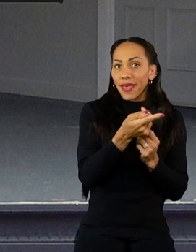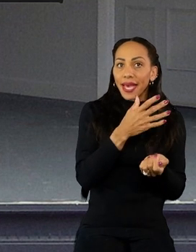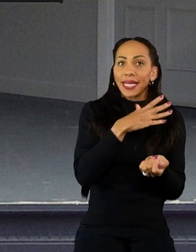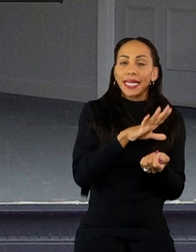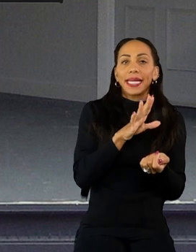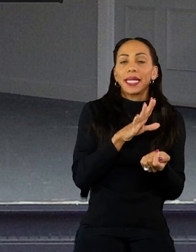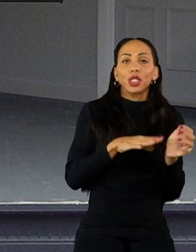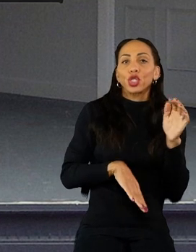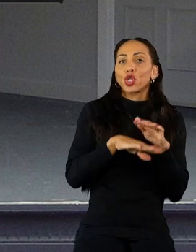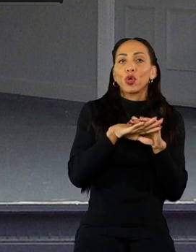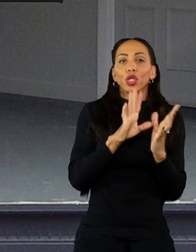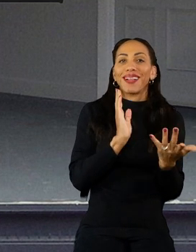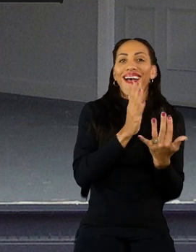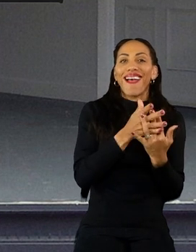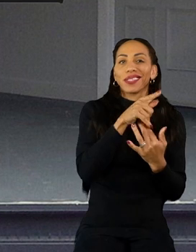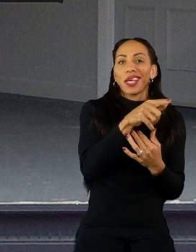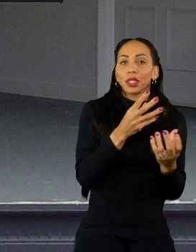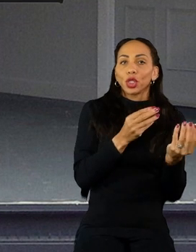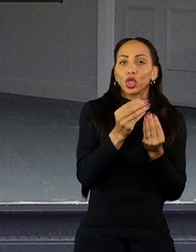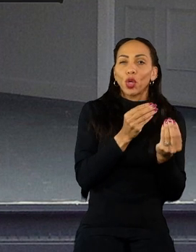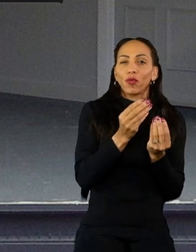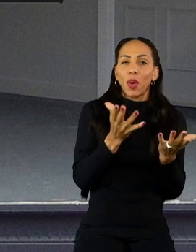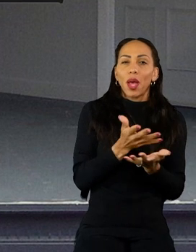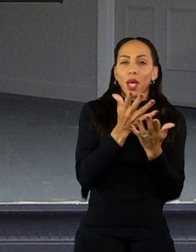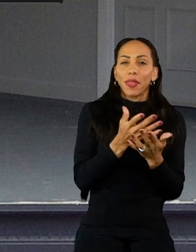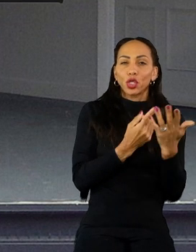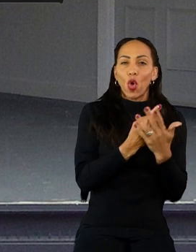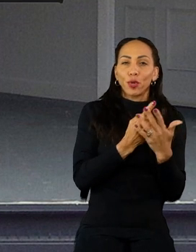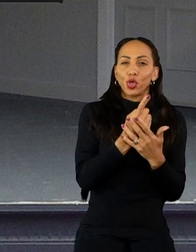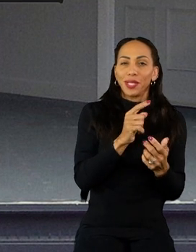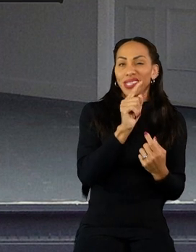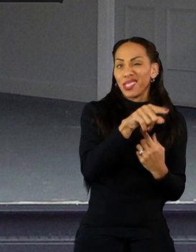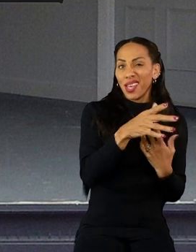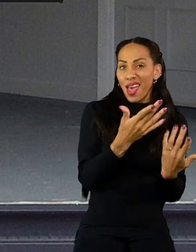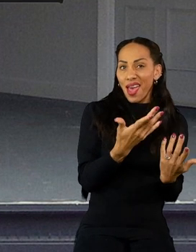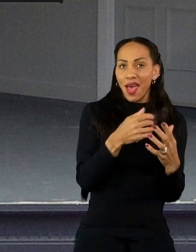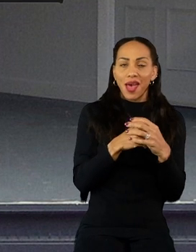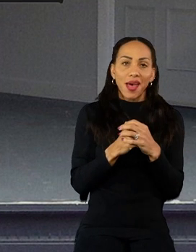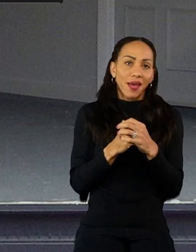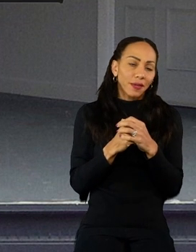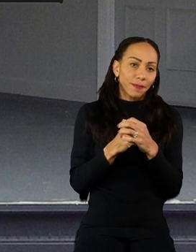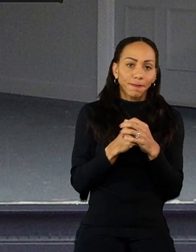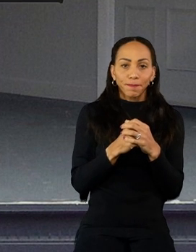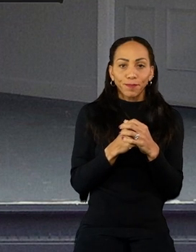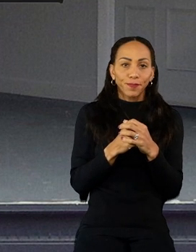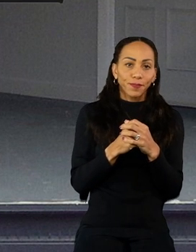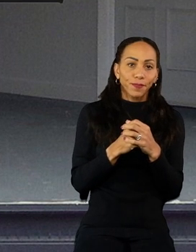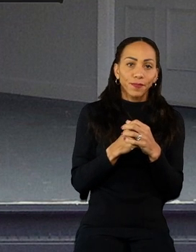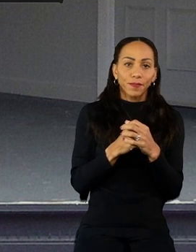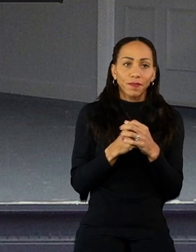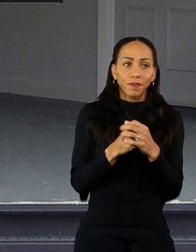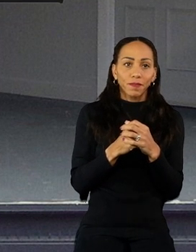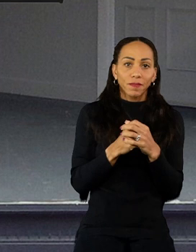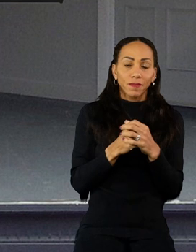1 month should they need to do it, should they need that kind of sole access to the software. So there's opportunities